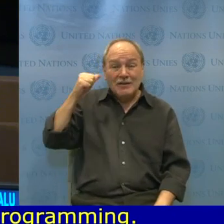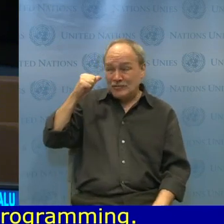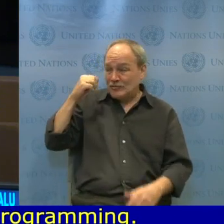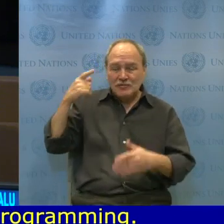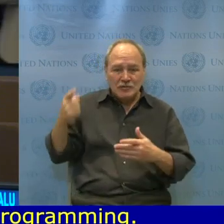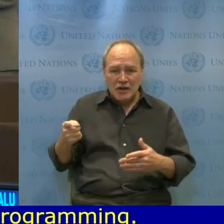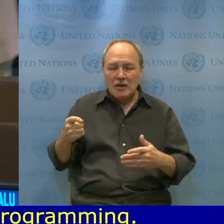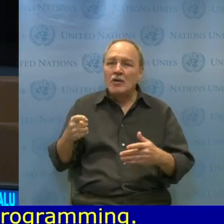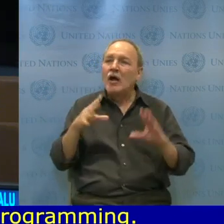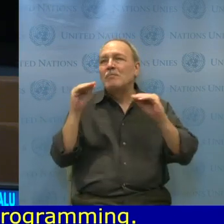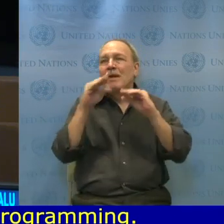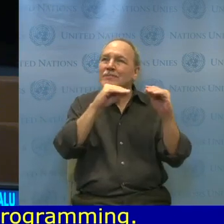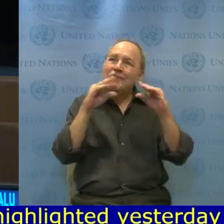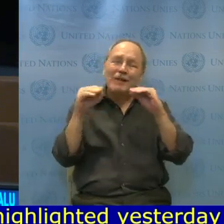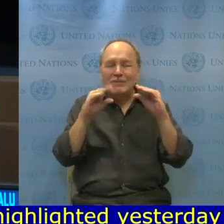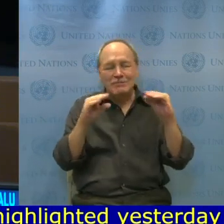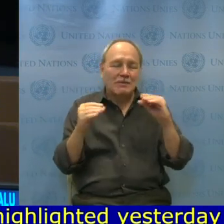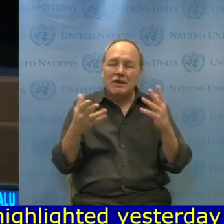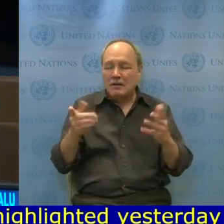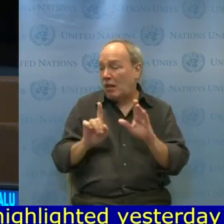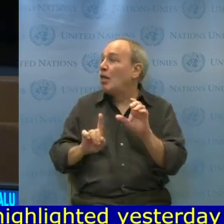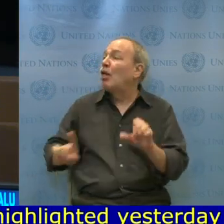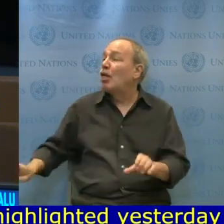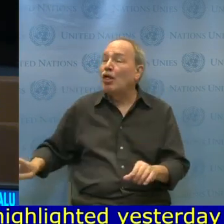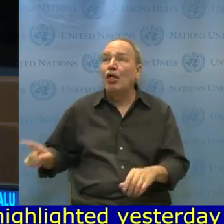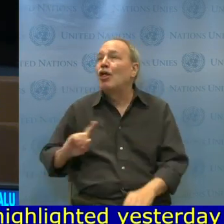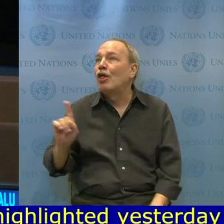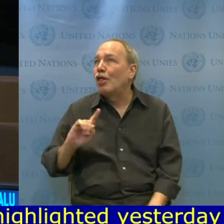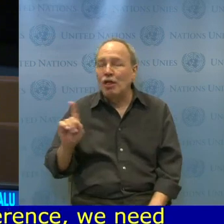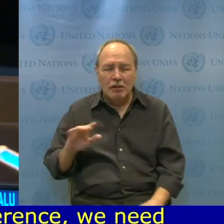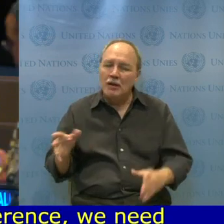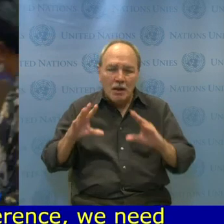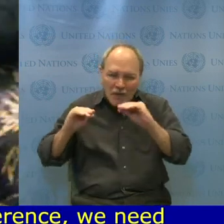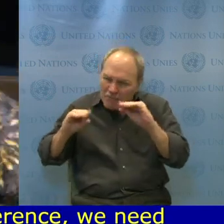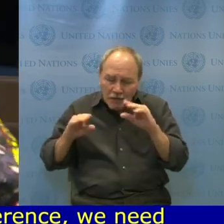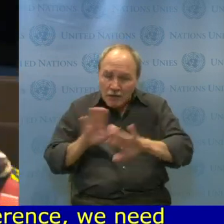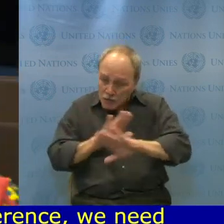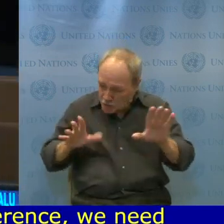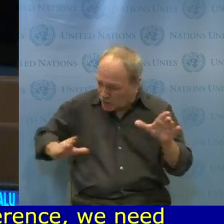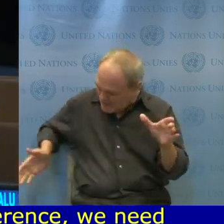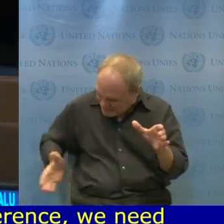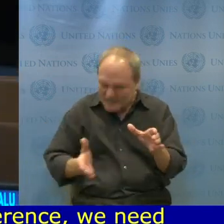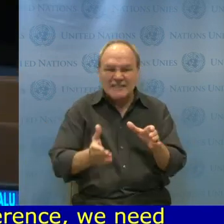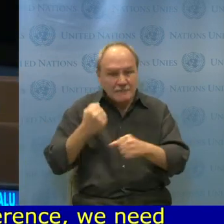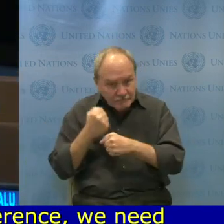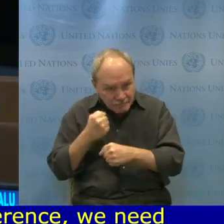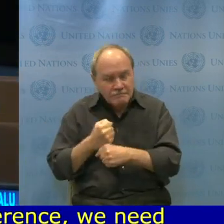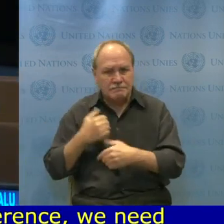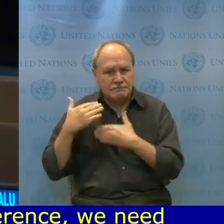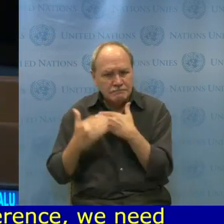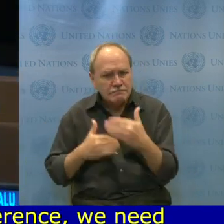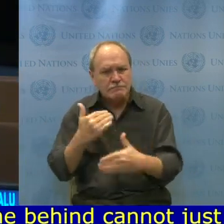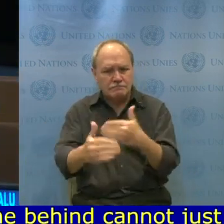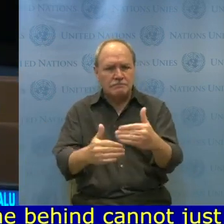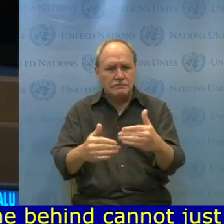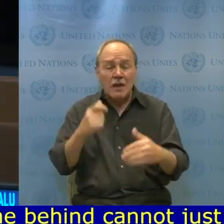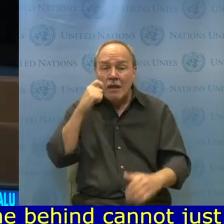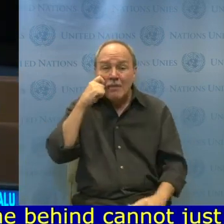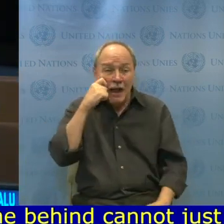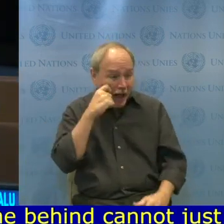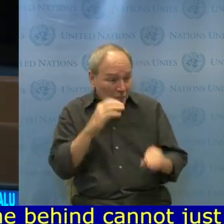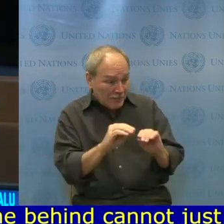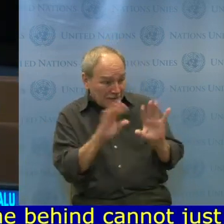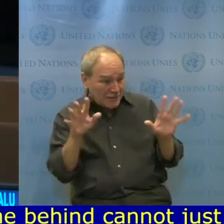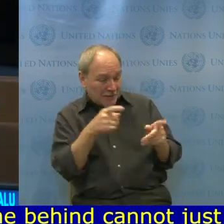behind cannot just be lip service. It is right and it is necessary that everyone has a seat at the table and that people with albinism are given the space to define their own